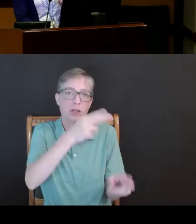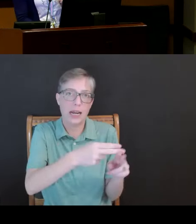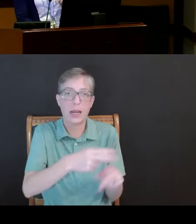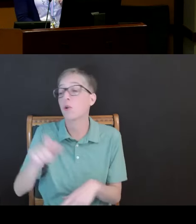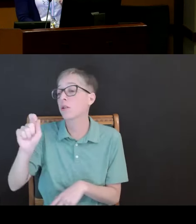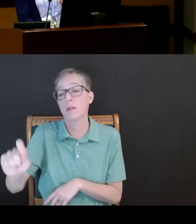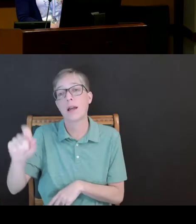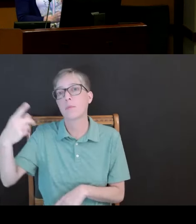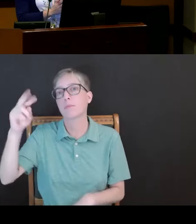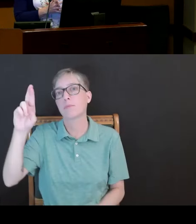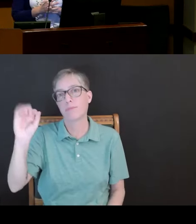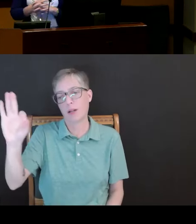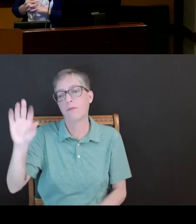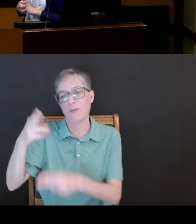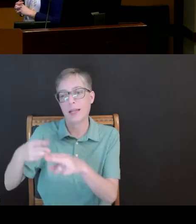somebody's legal name.